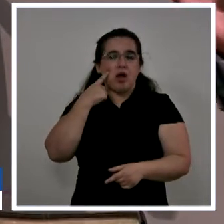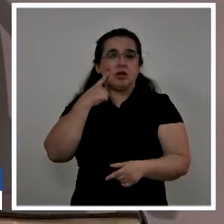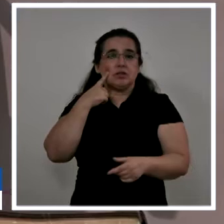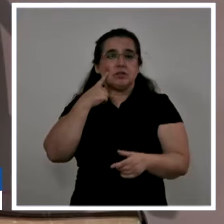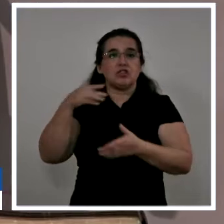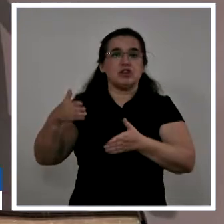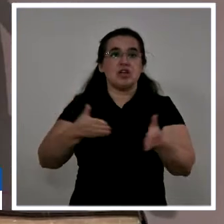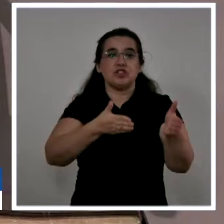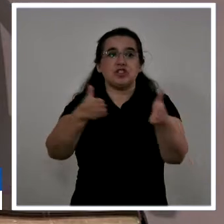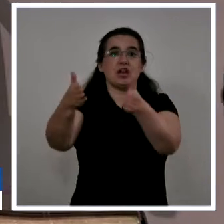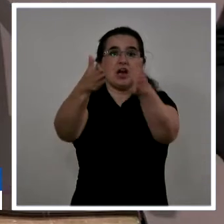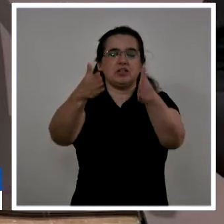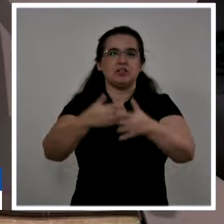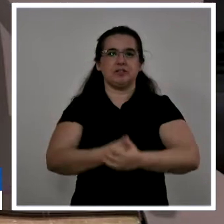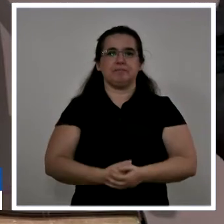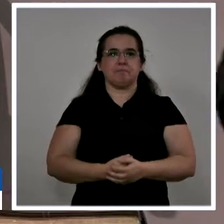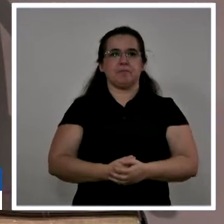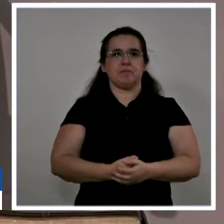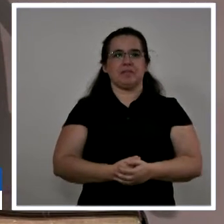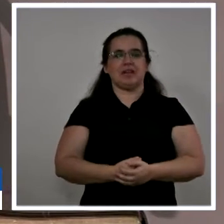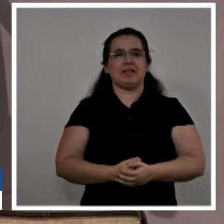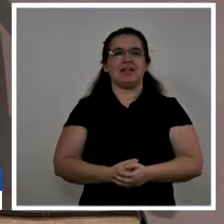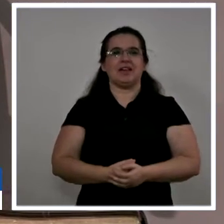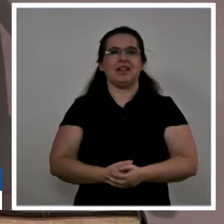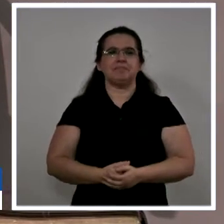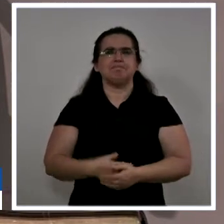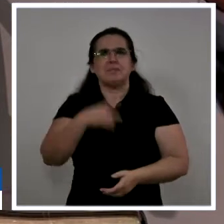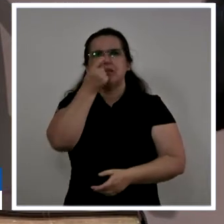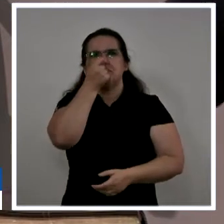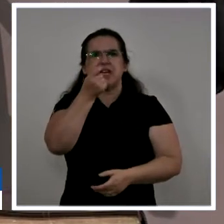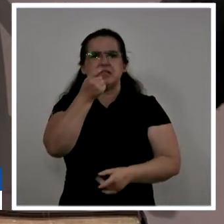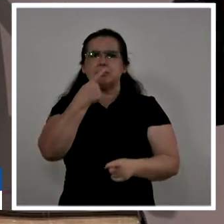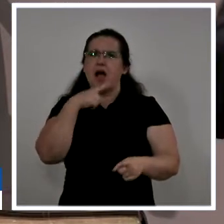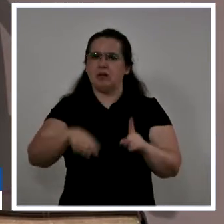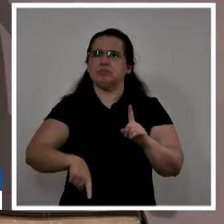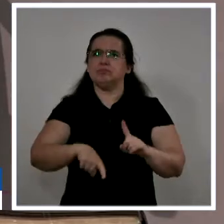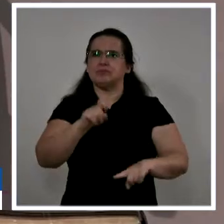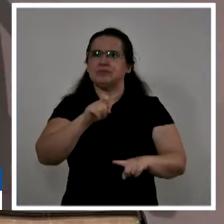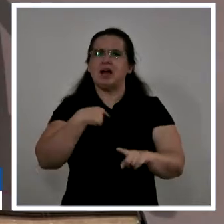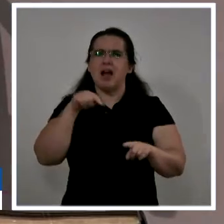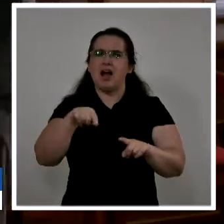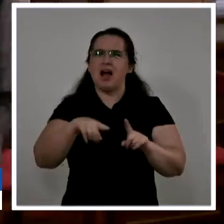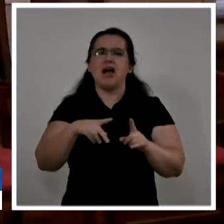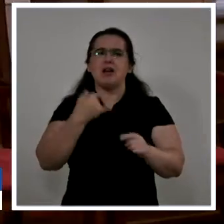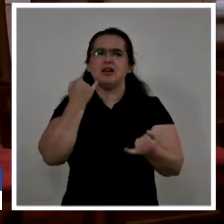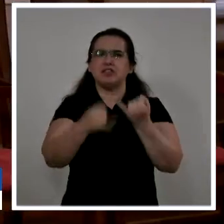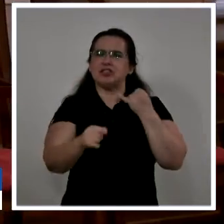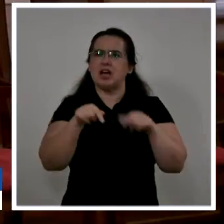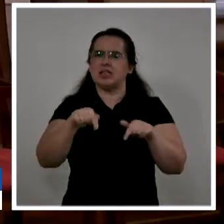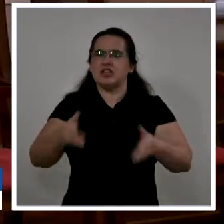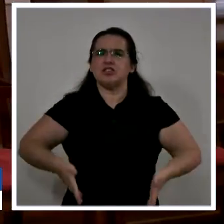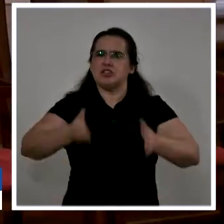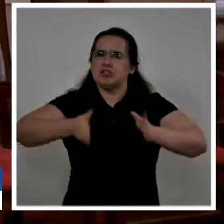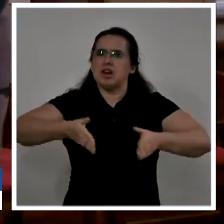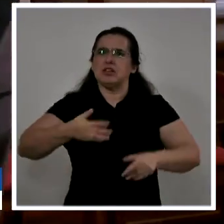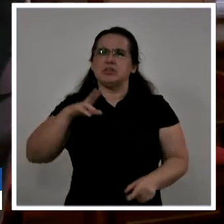nas estradas aqui. It's a little bit of a high risk venture back and forth between. Parece um bocadinho arriscado andar nestas estradas, sinceramente. But so far we've